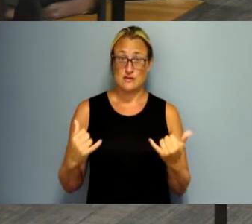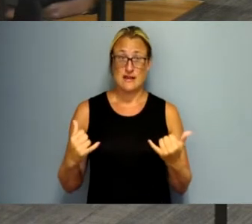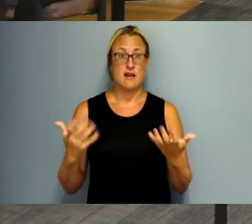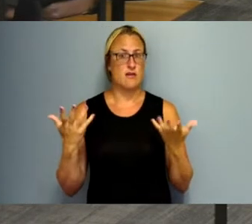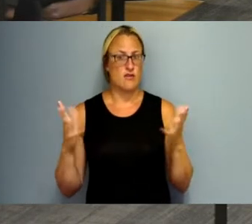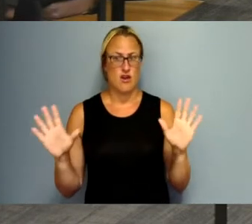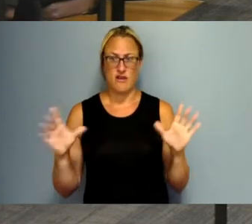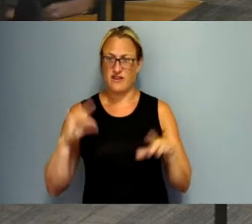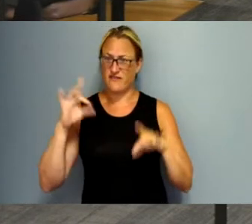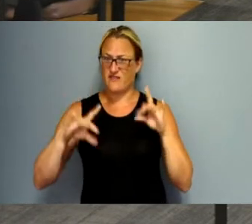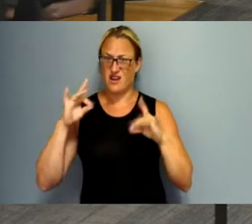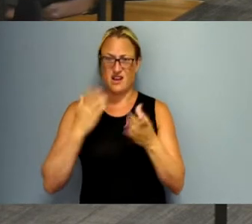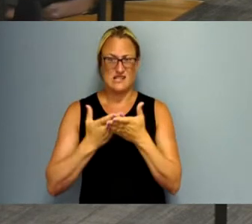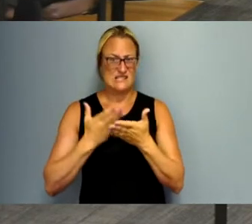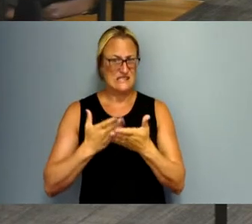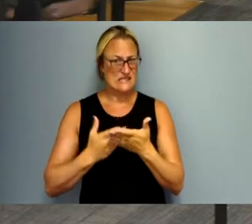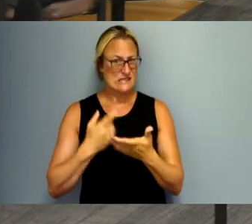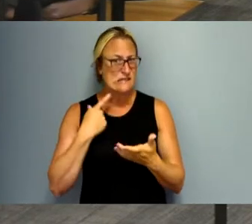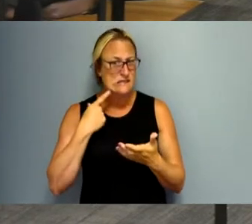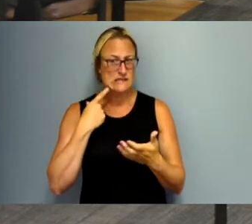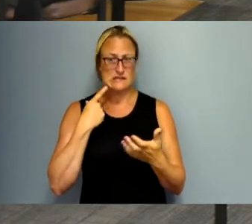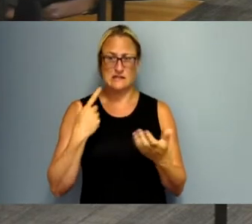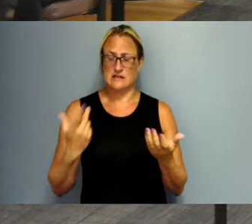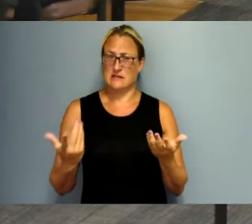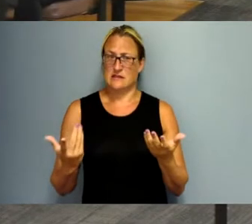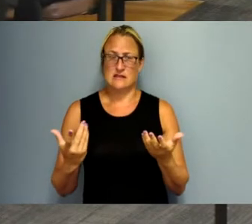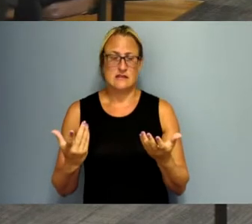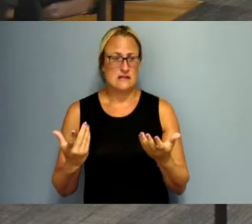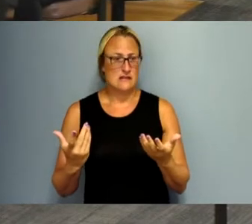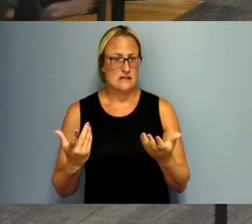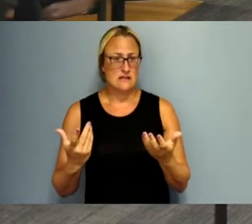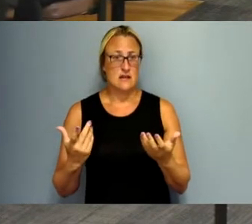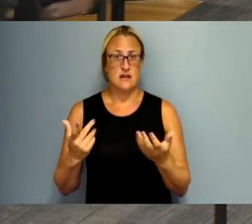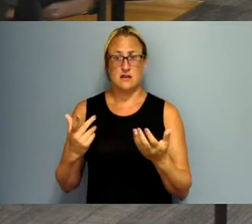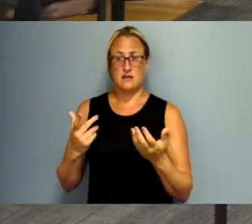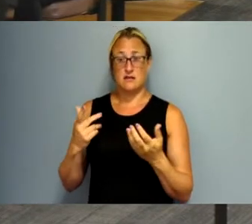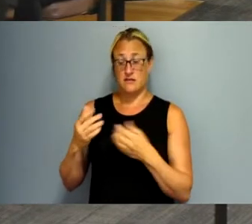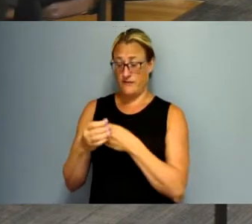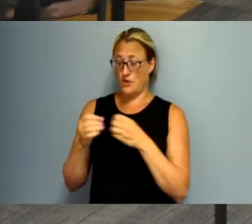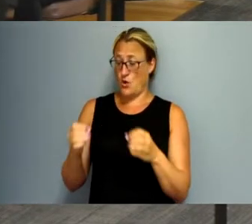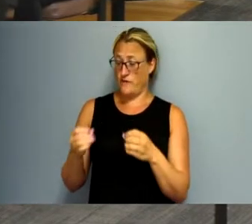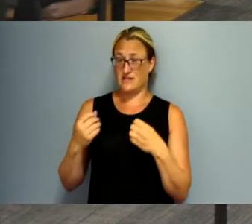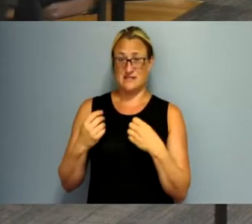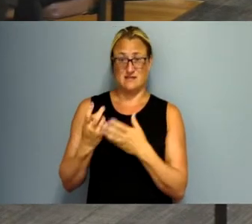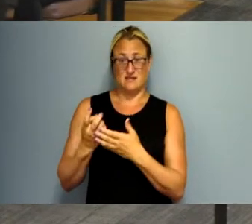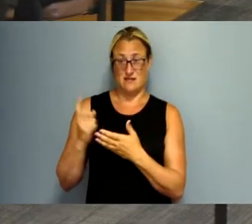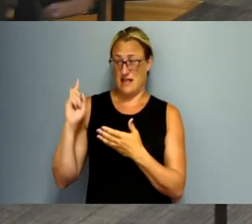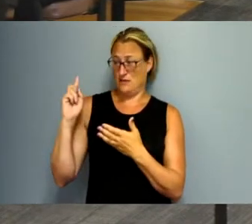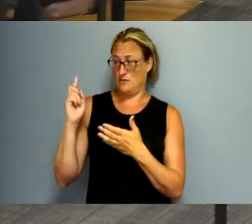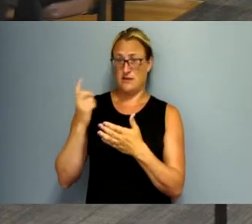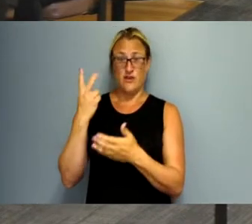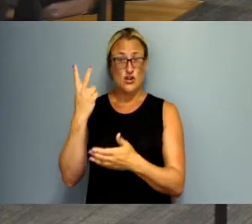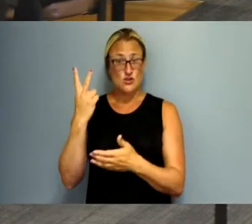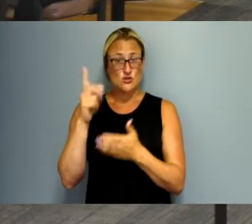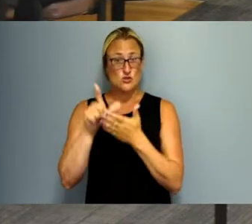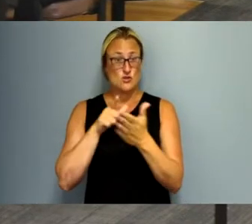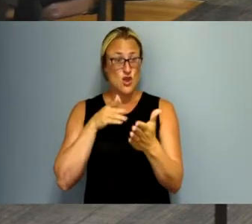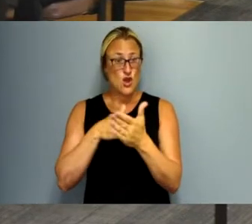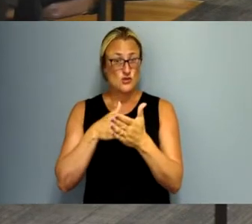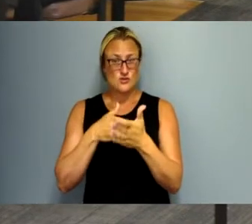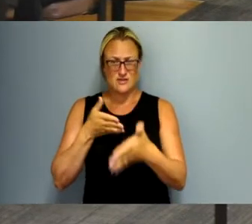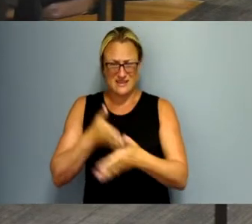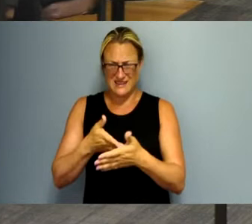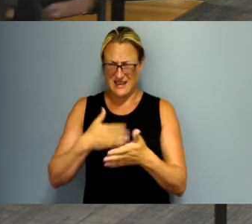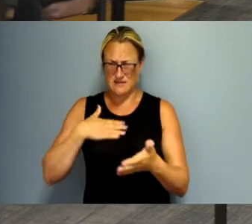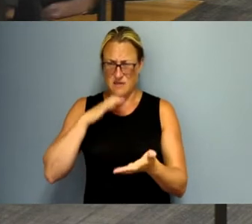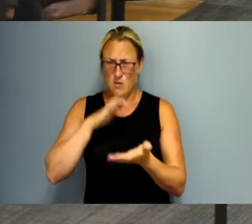findings. Out of her office came two lawsuits a week ago against my wife. Maybe my